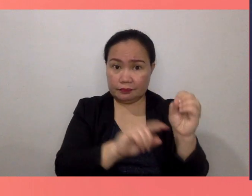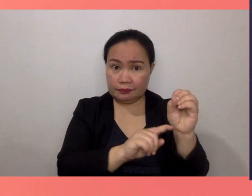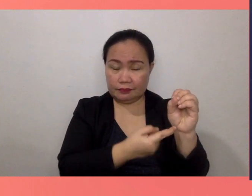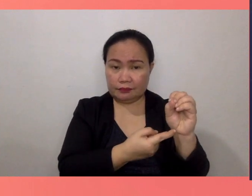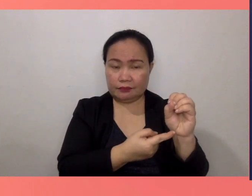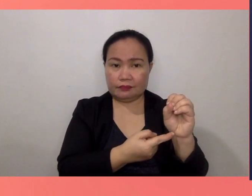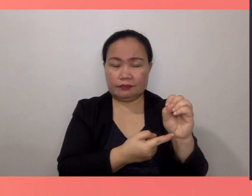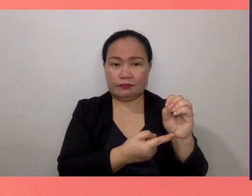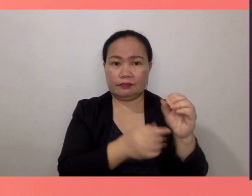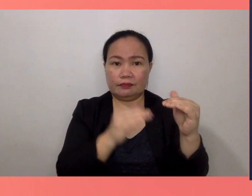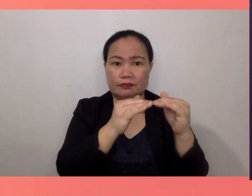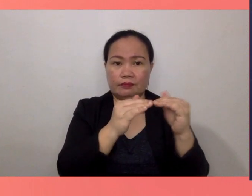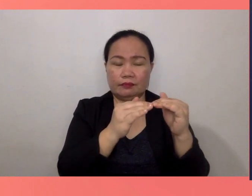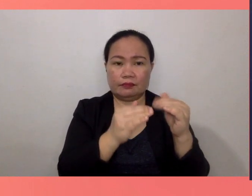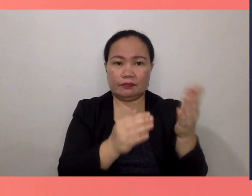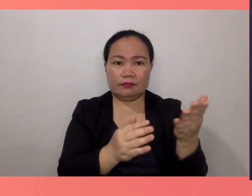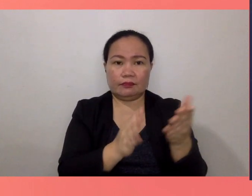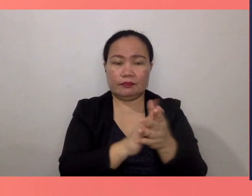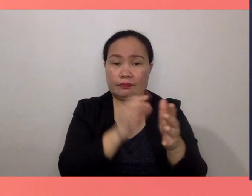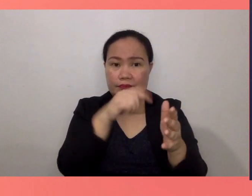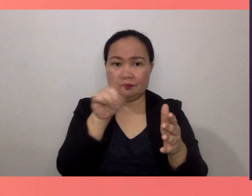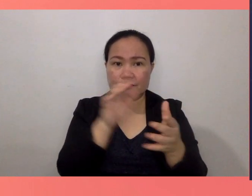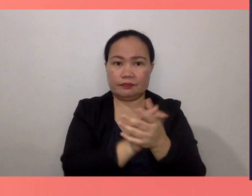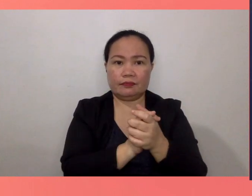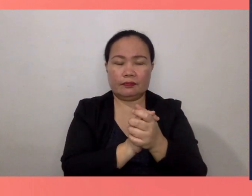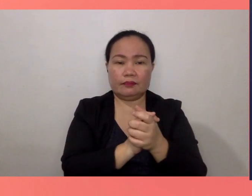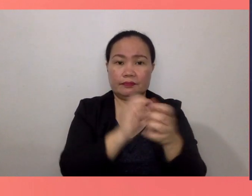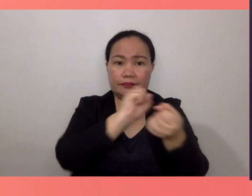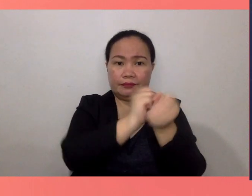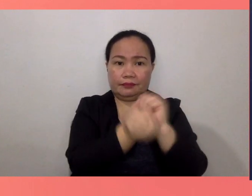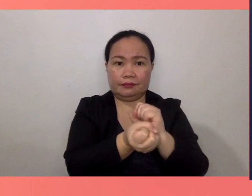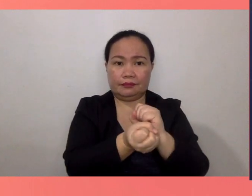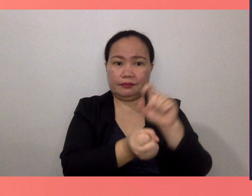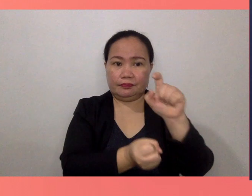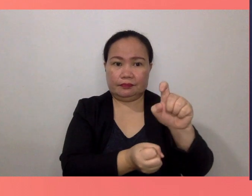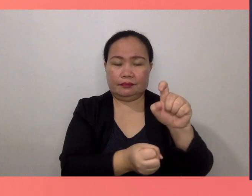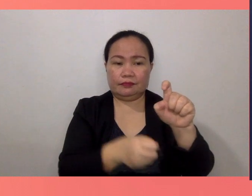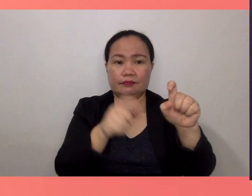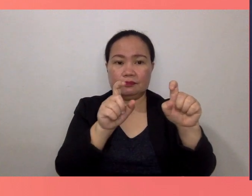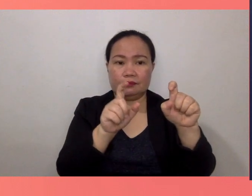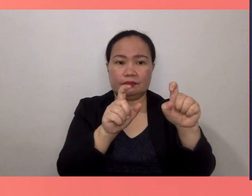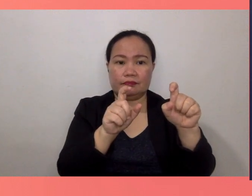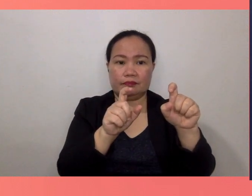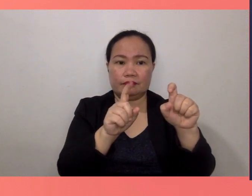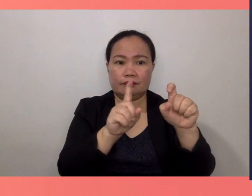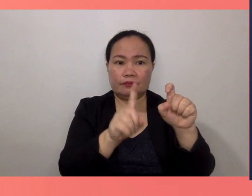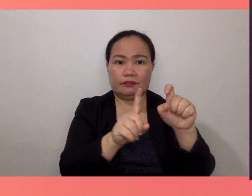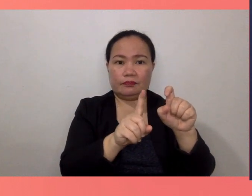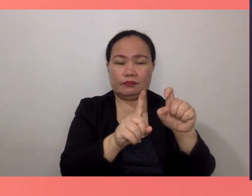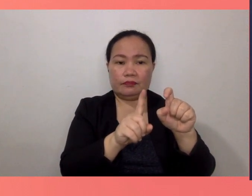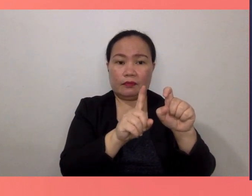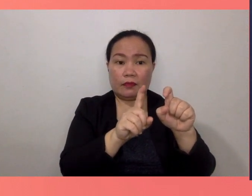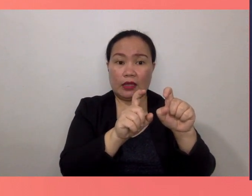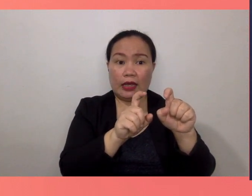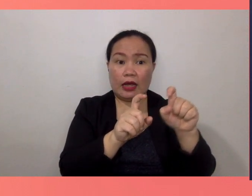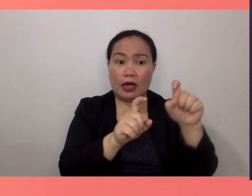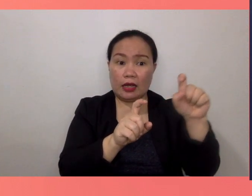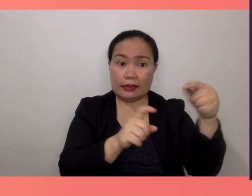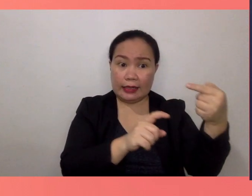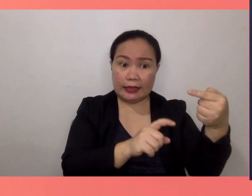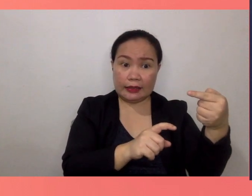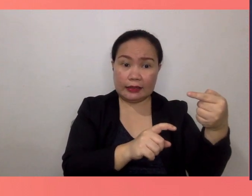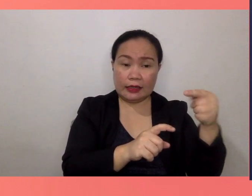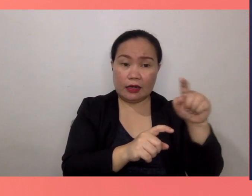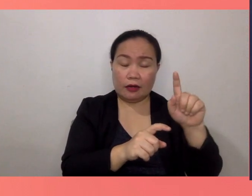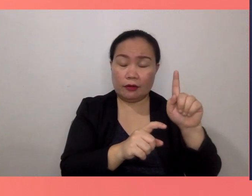substitute lang natin. 1 plus 3 is equal to square root of 1 plus 3. So, 1 plus 3, that